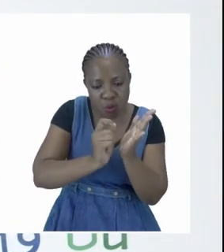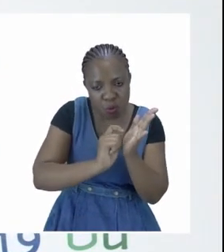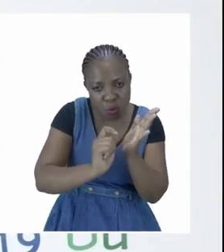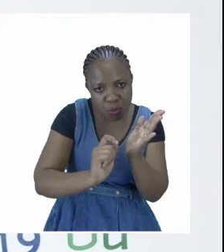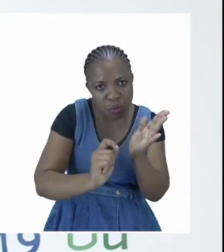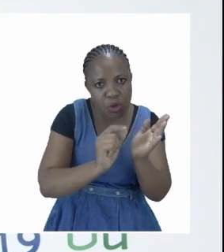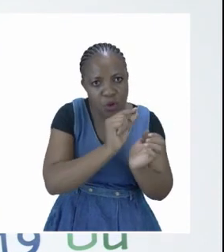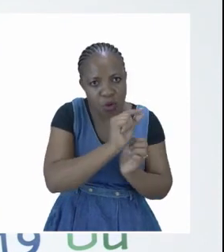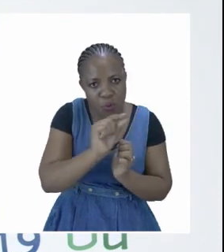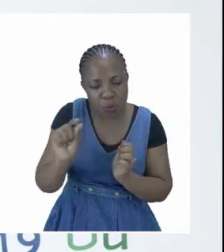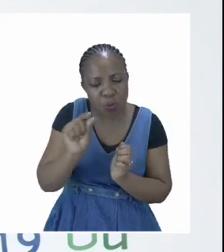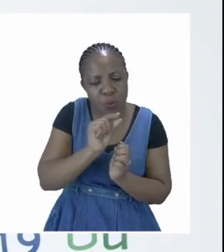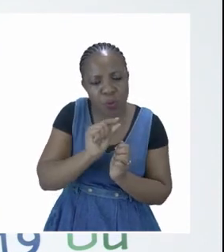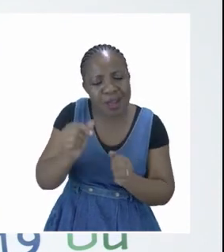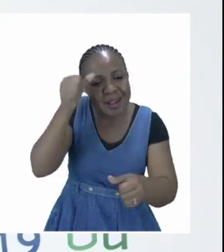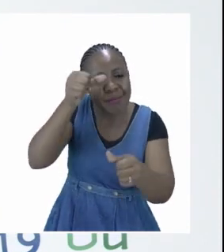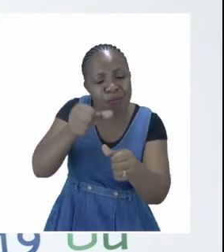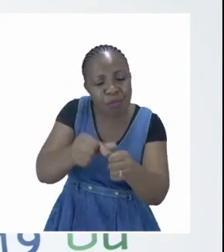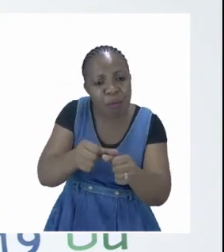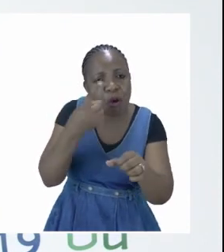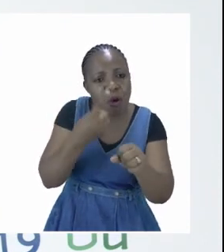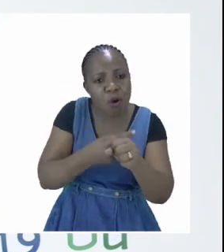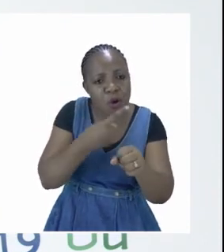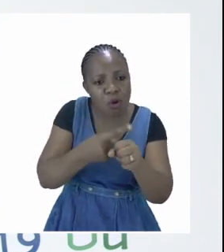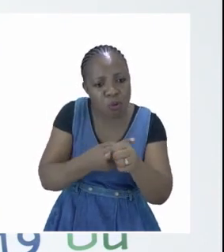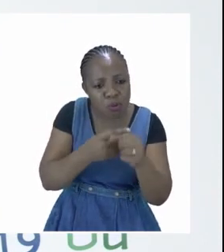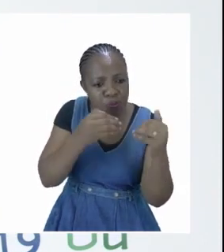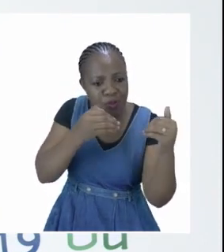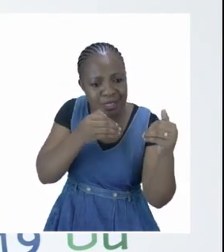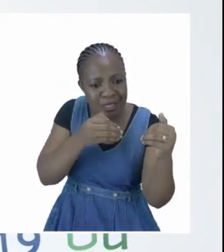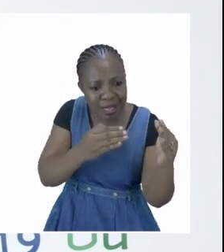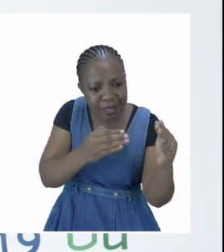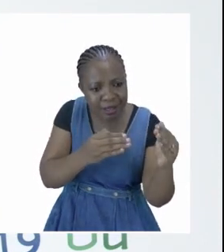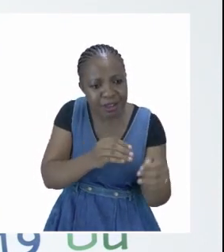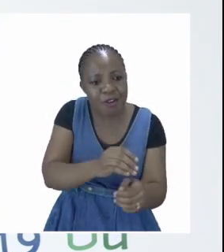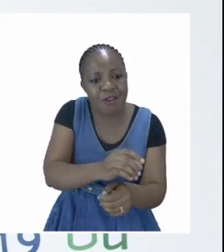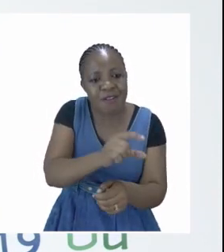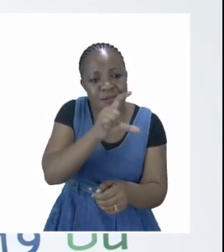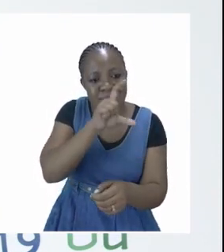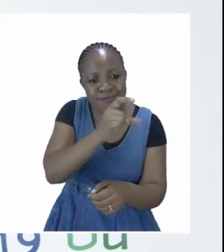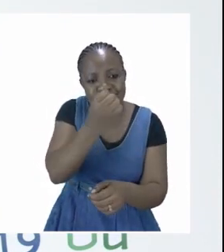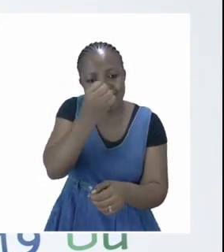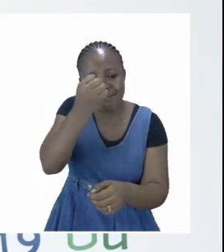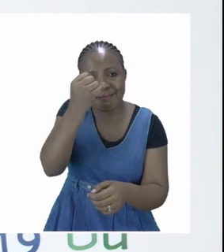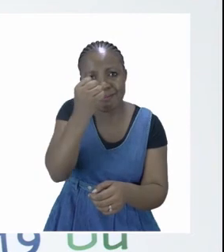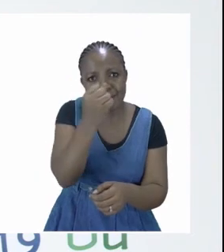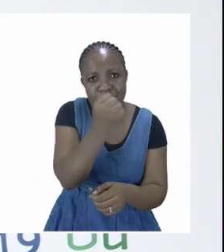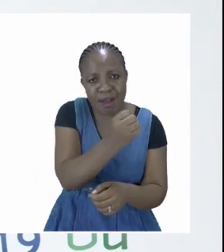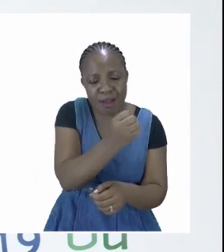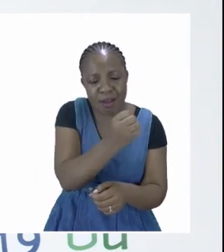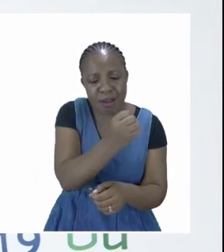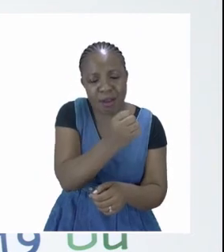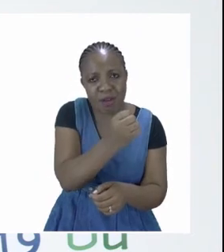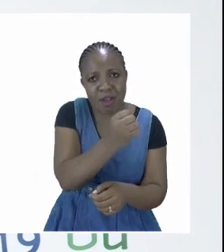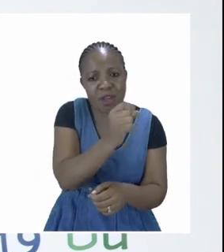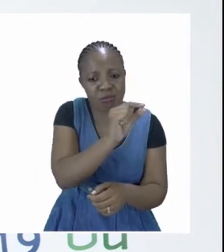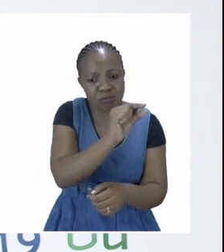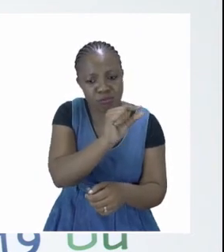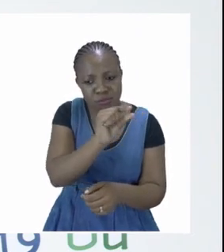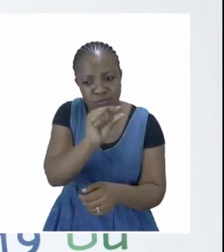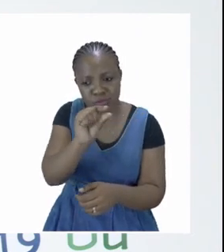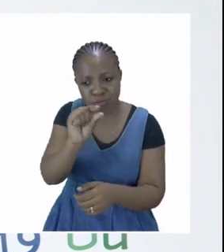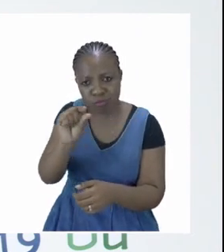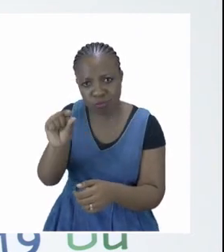a capital letter when we're making a sentence and ending with any of these. If it ends with